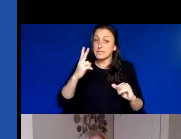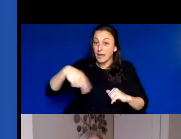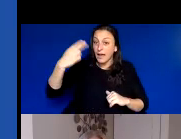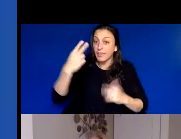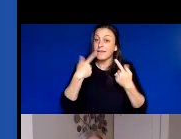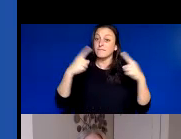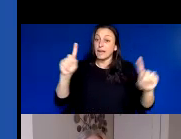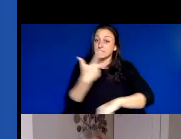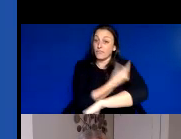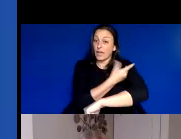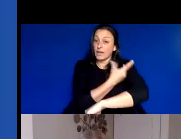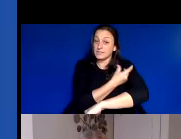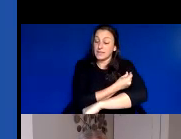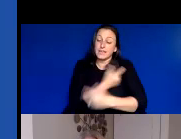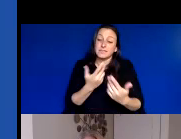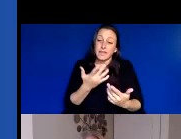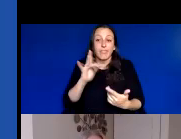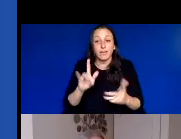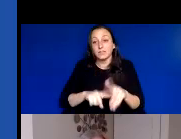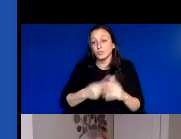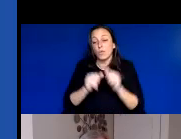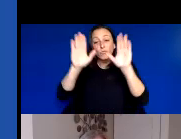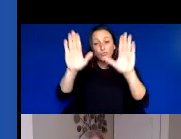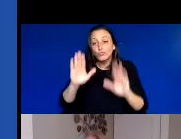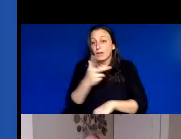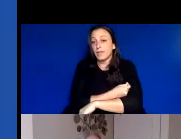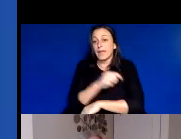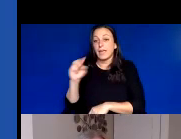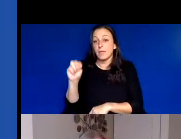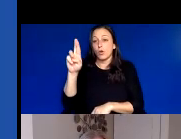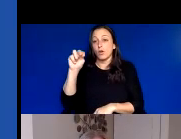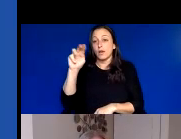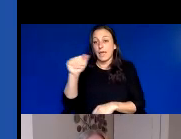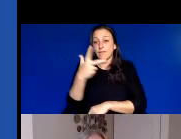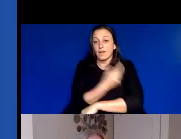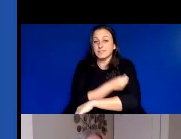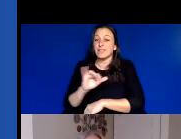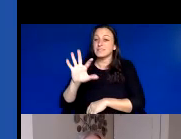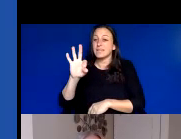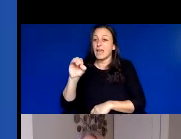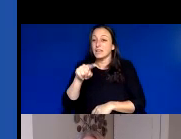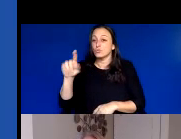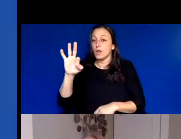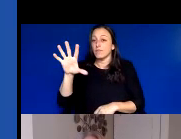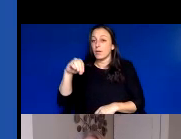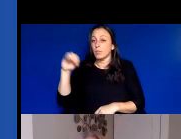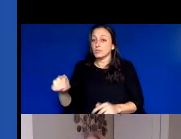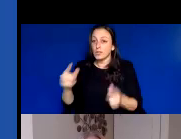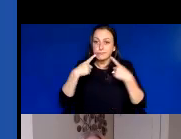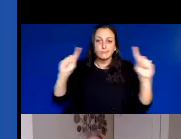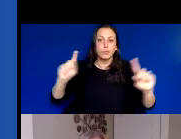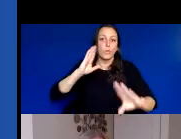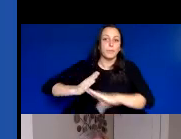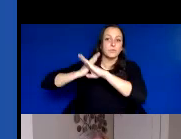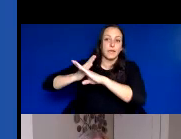thankfully we're starting with these really highly effective vaccines for the mRNA vaccines, that's in that 90 to 95% range. But we are seeing a little bit of an